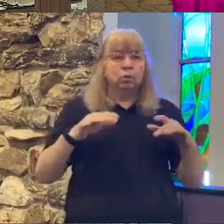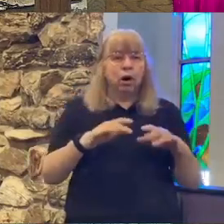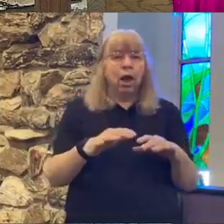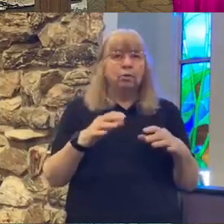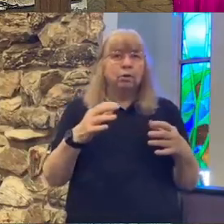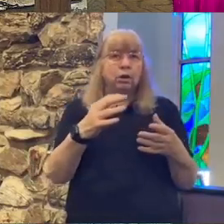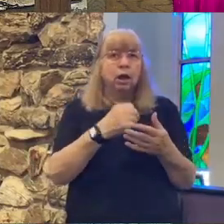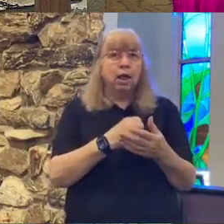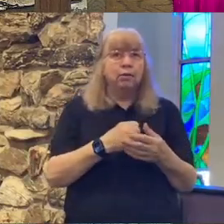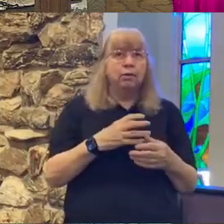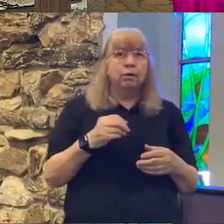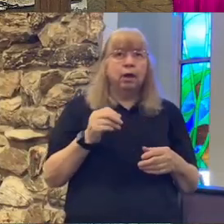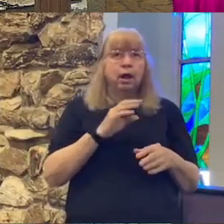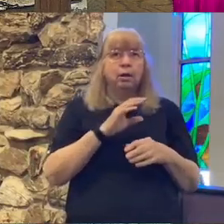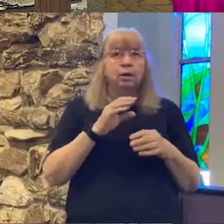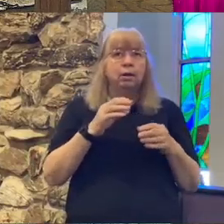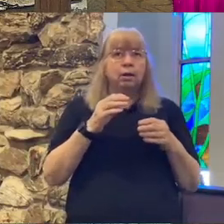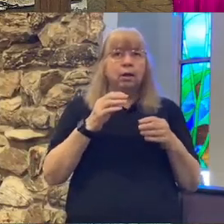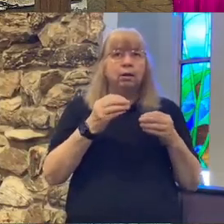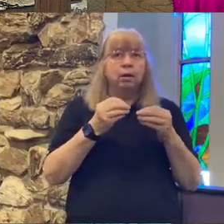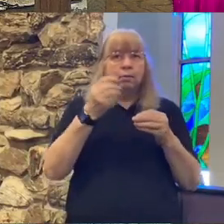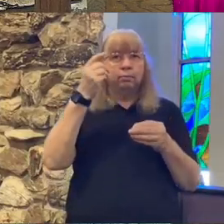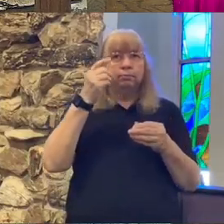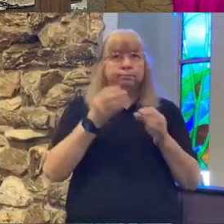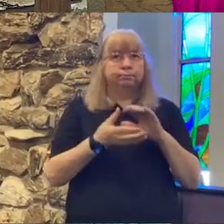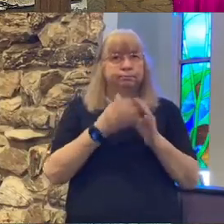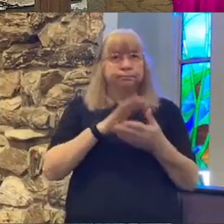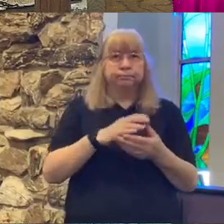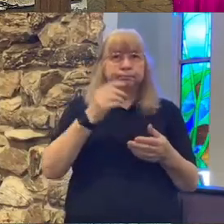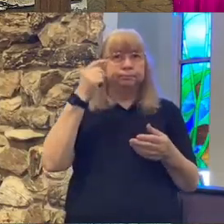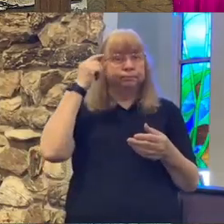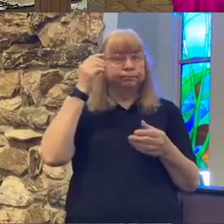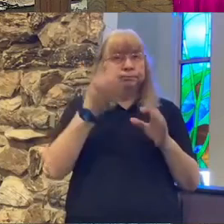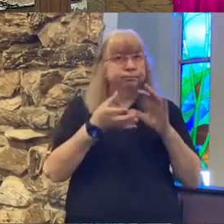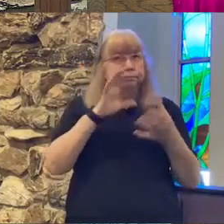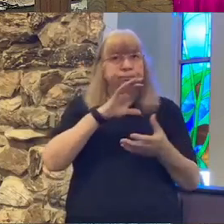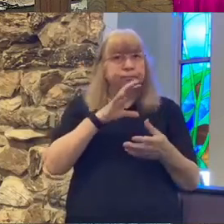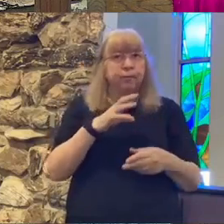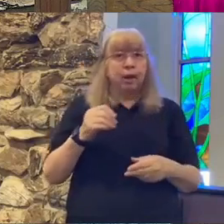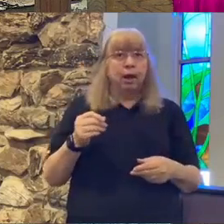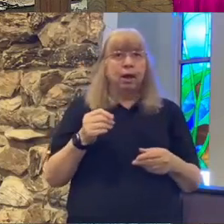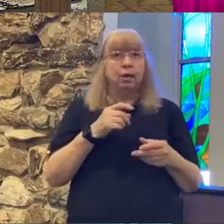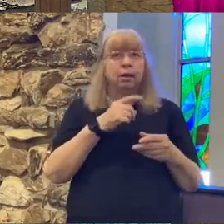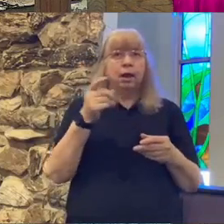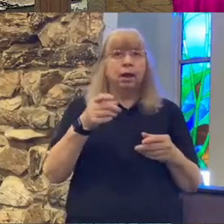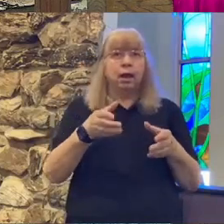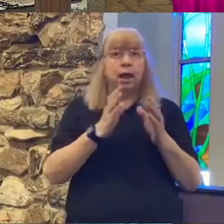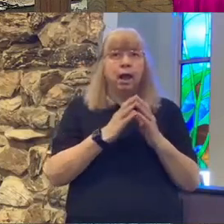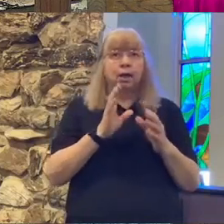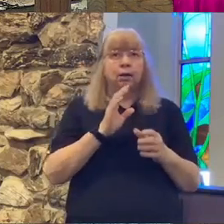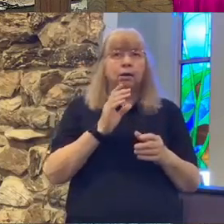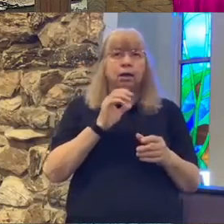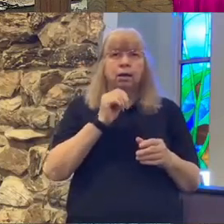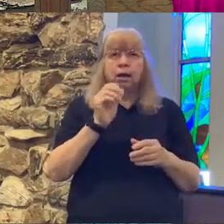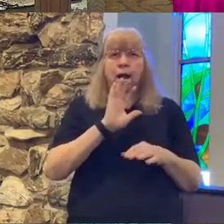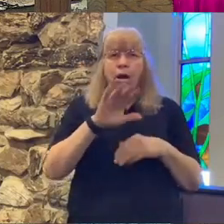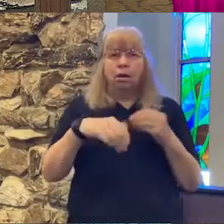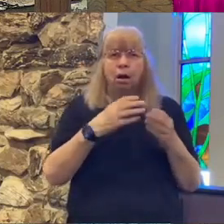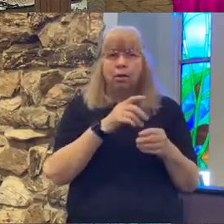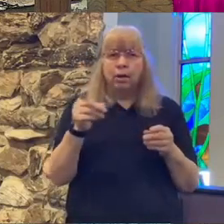them speaking the native languages of each. Amazed and astonished, they asked, "Are not all these who are